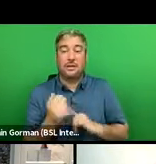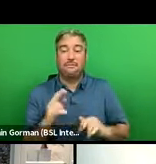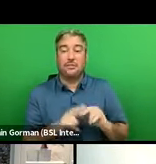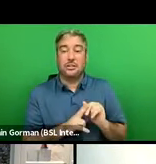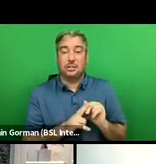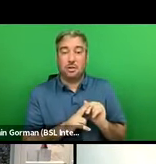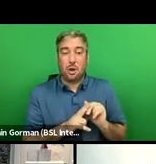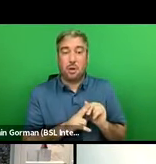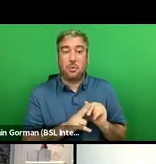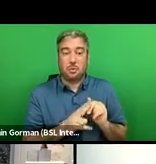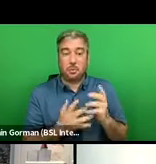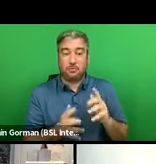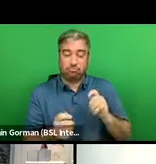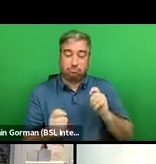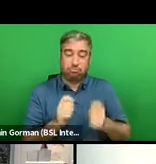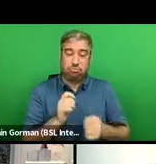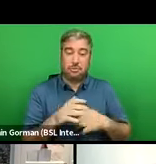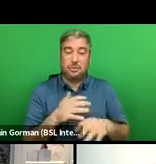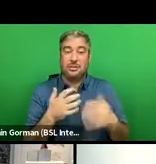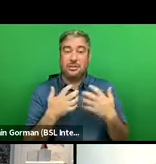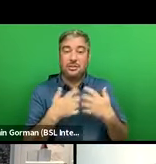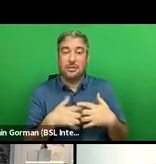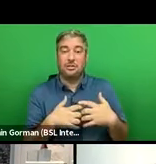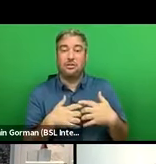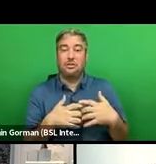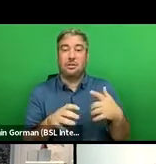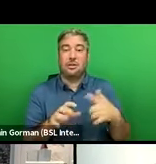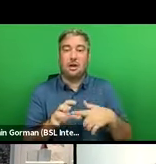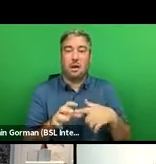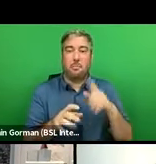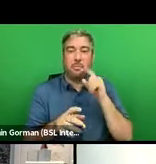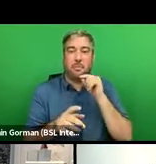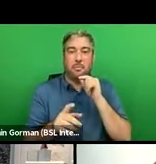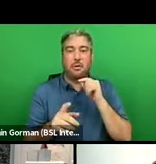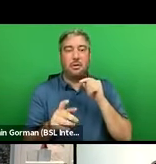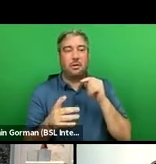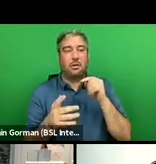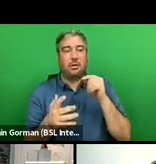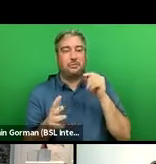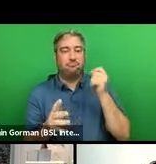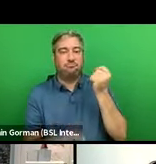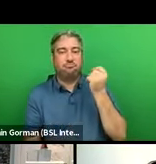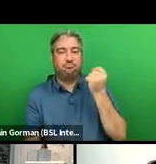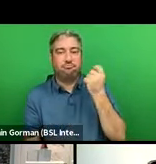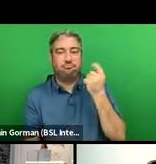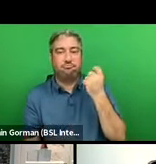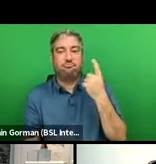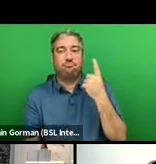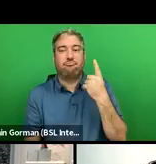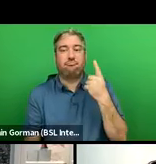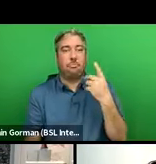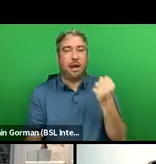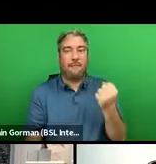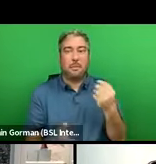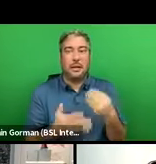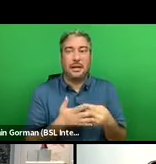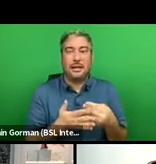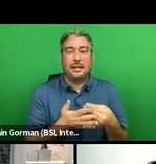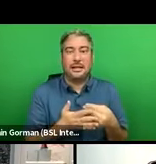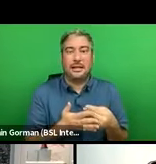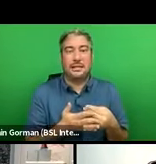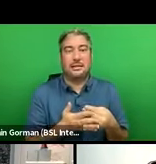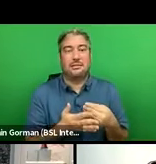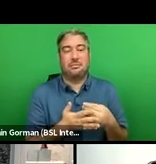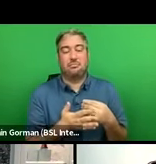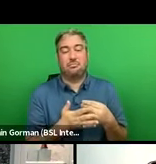money that is absolutely non-justifiable in a way, but at the same time pushing out of houses people